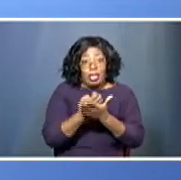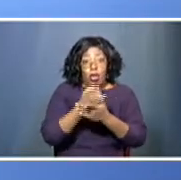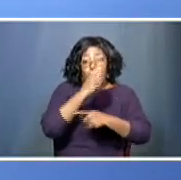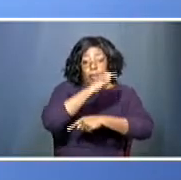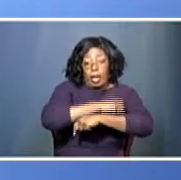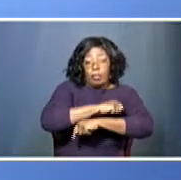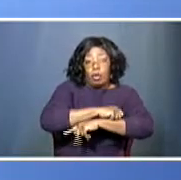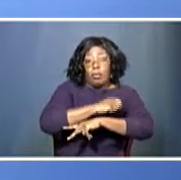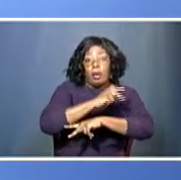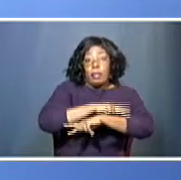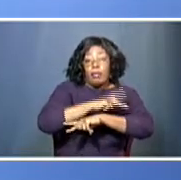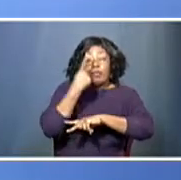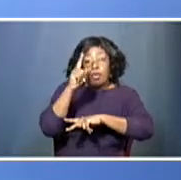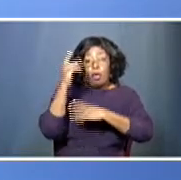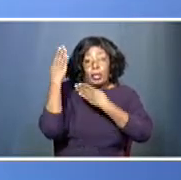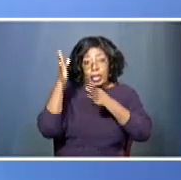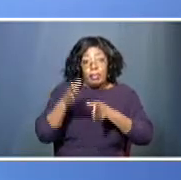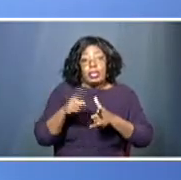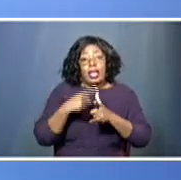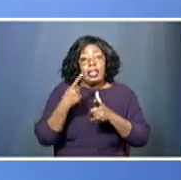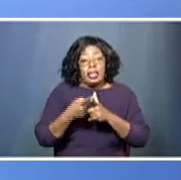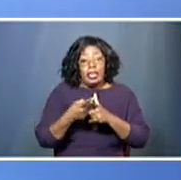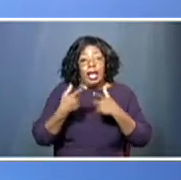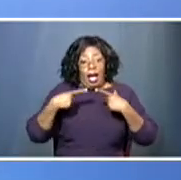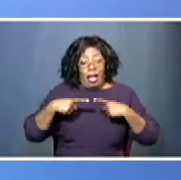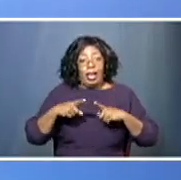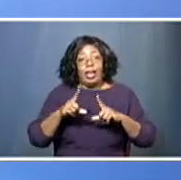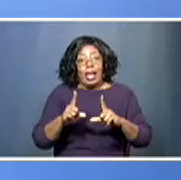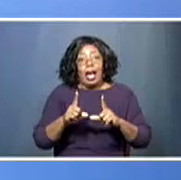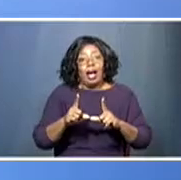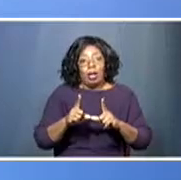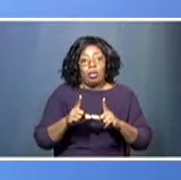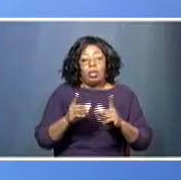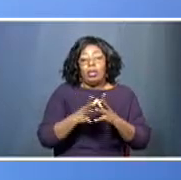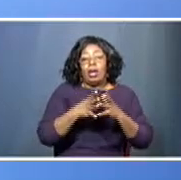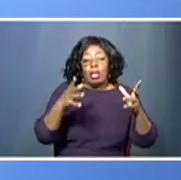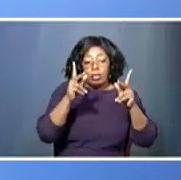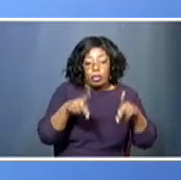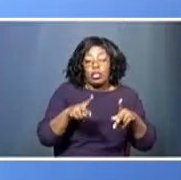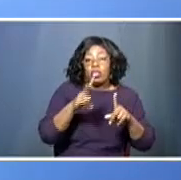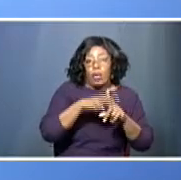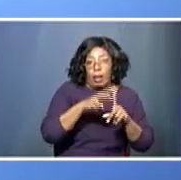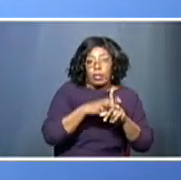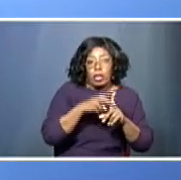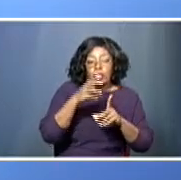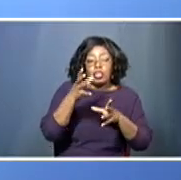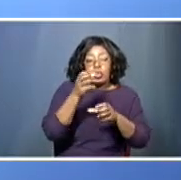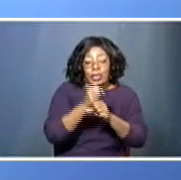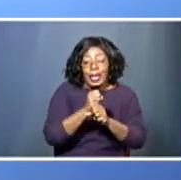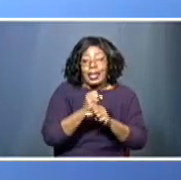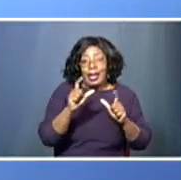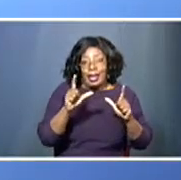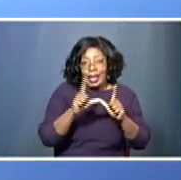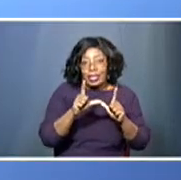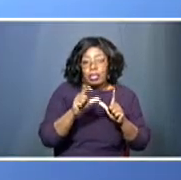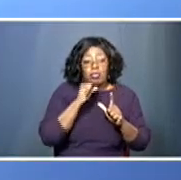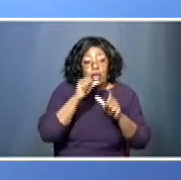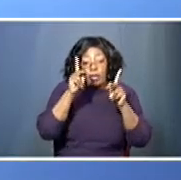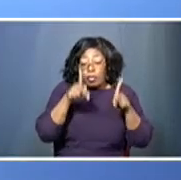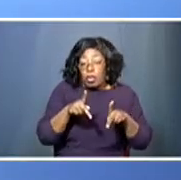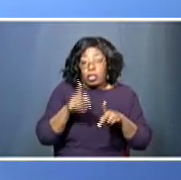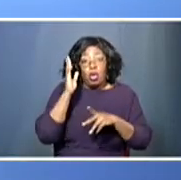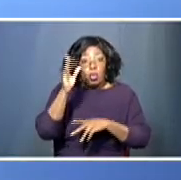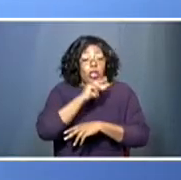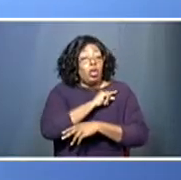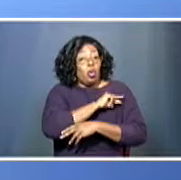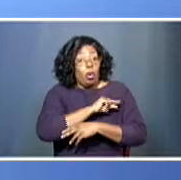for Bahamians, then you're going to have to allow widespread applicants to seek a license. Now, not everybody's going to qualify